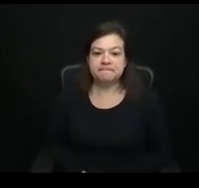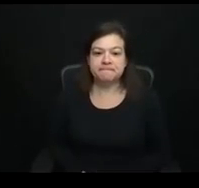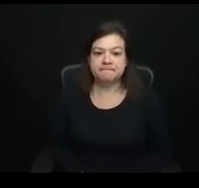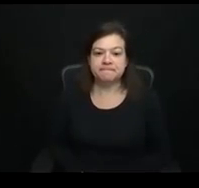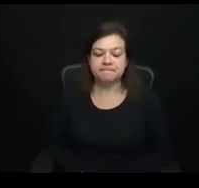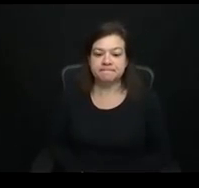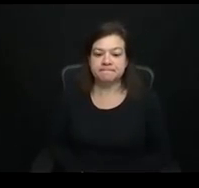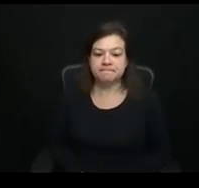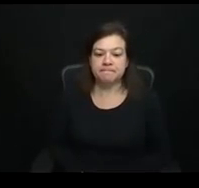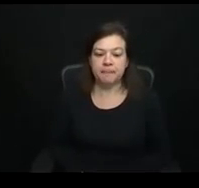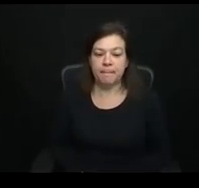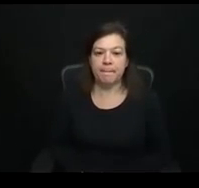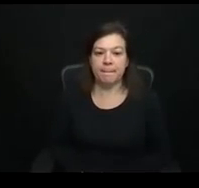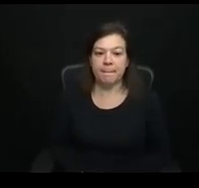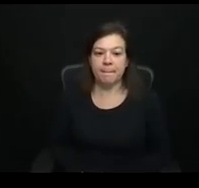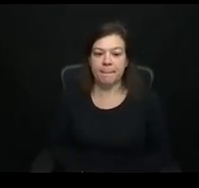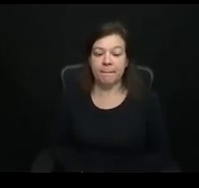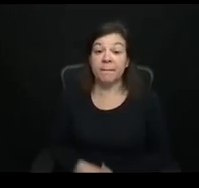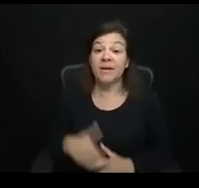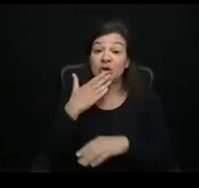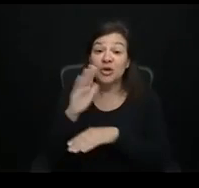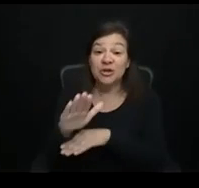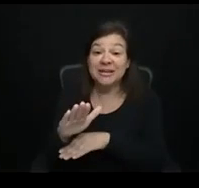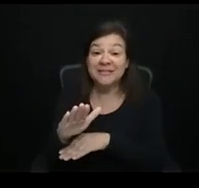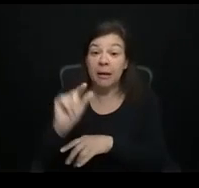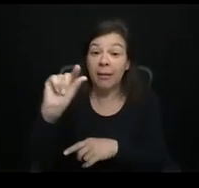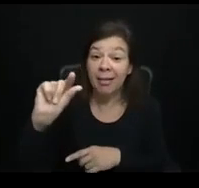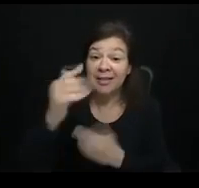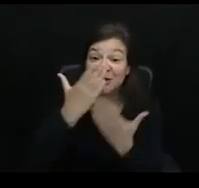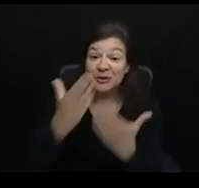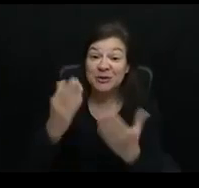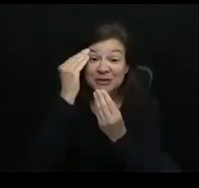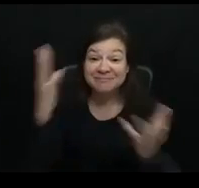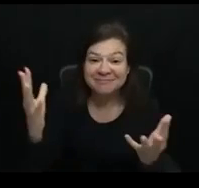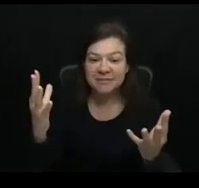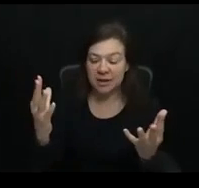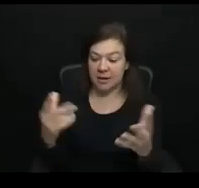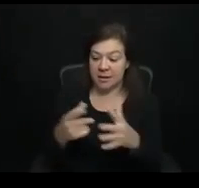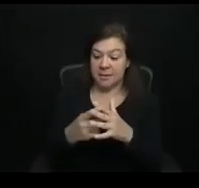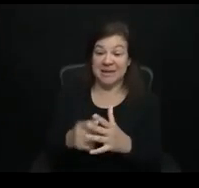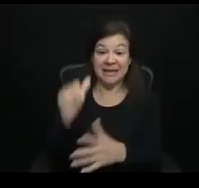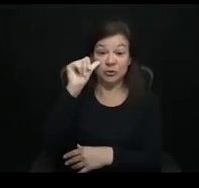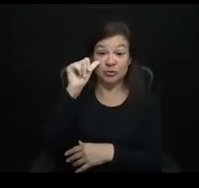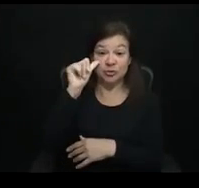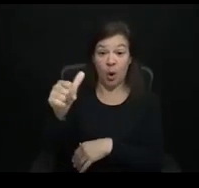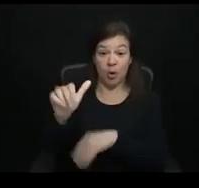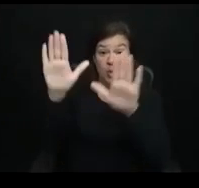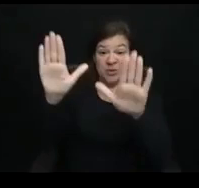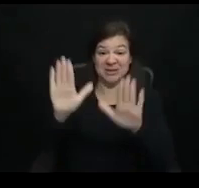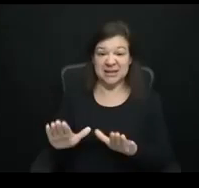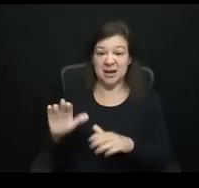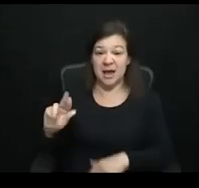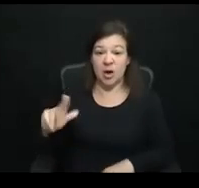Good evening. A piece of good news tonight, beginning tomorrow, Sunday, August 23rd,